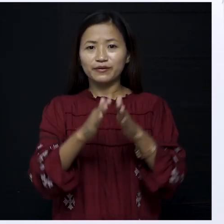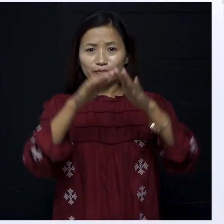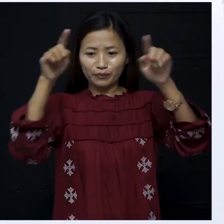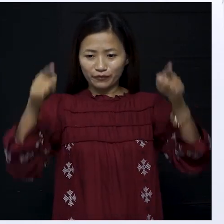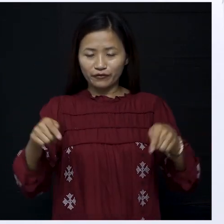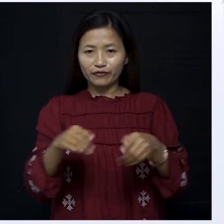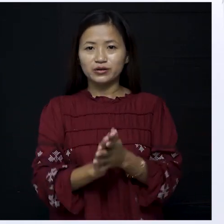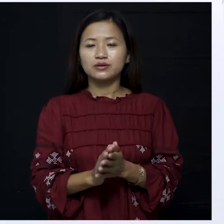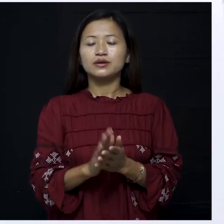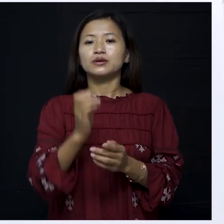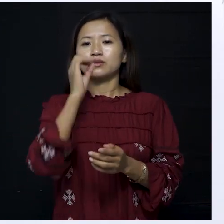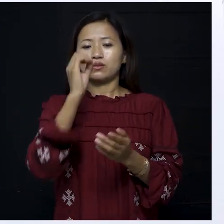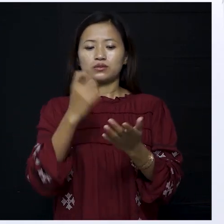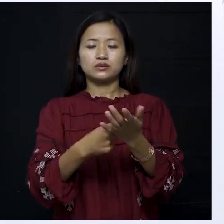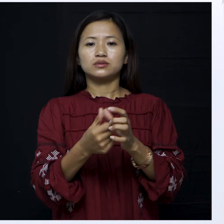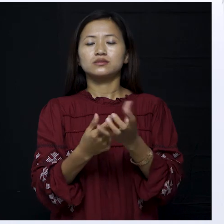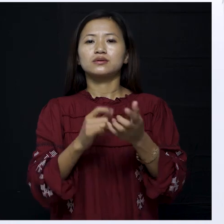occurred events,